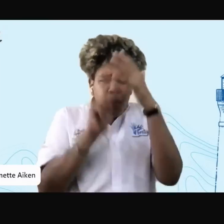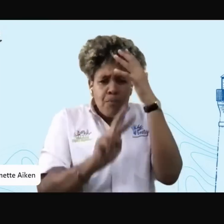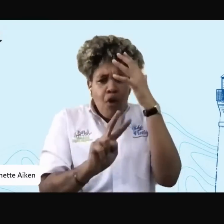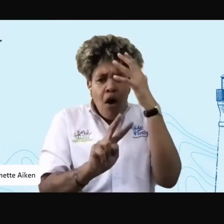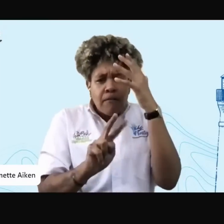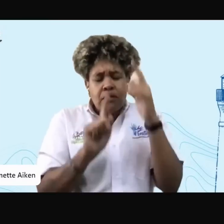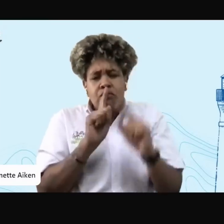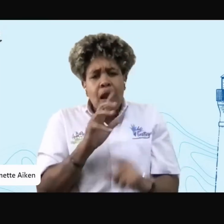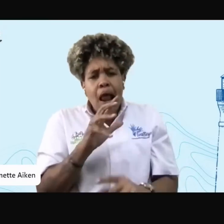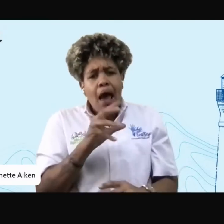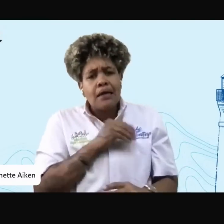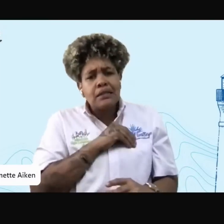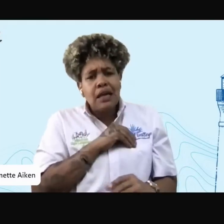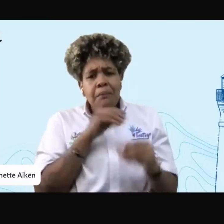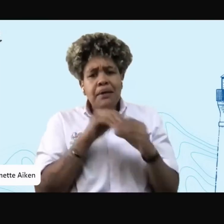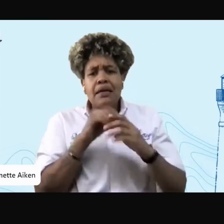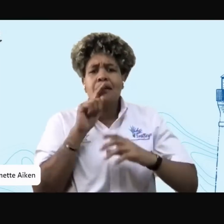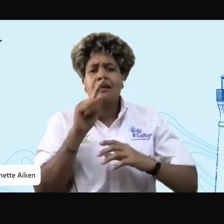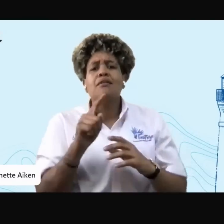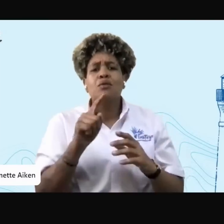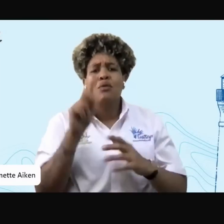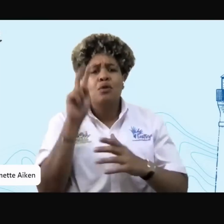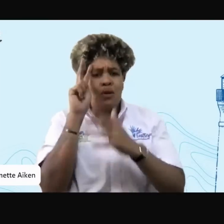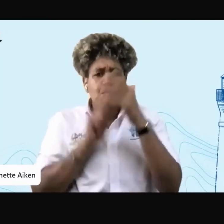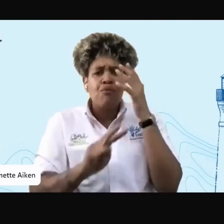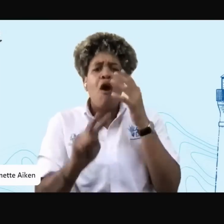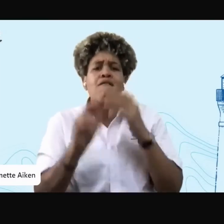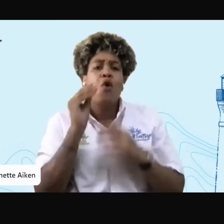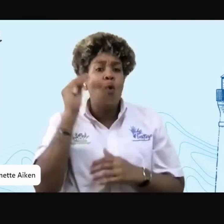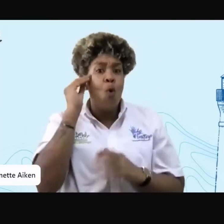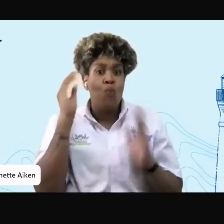accepted in the prophet's hometown.